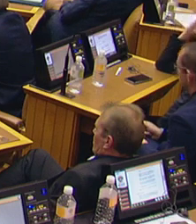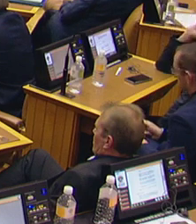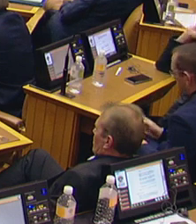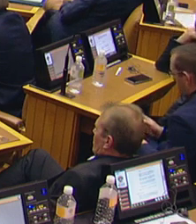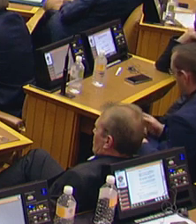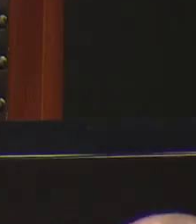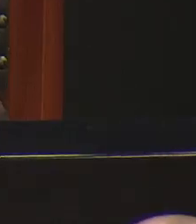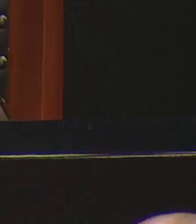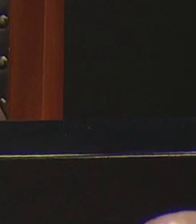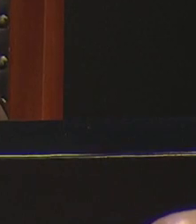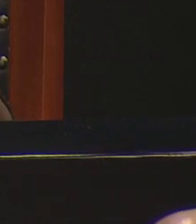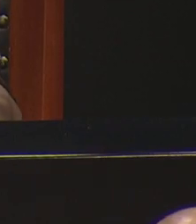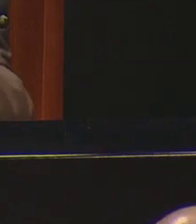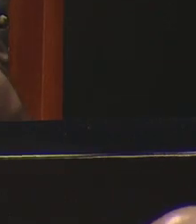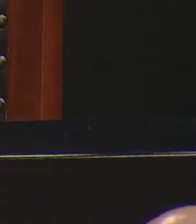members.